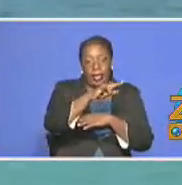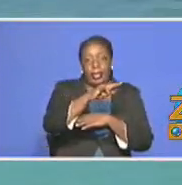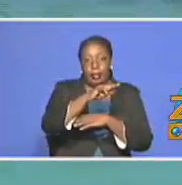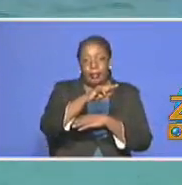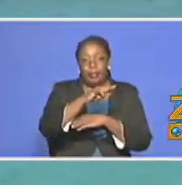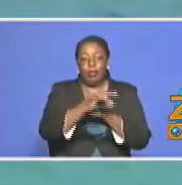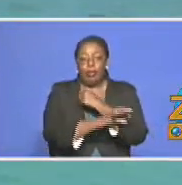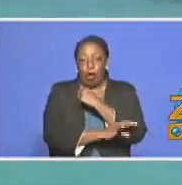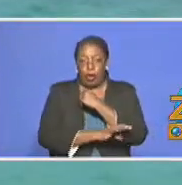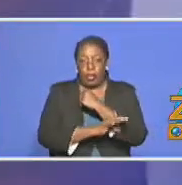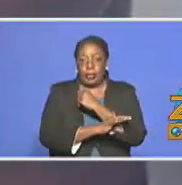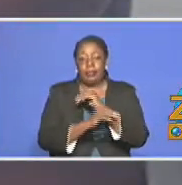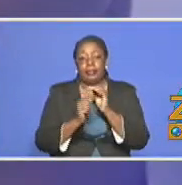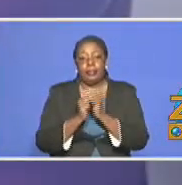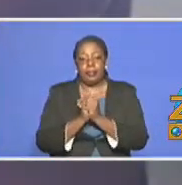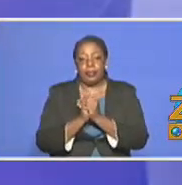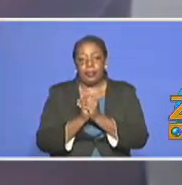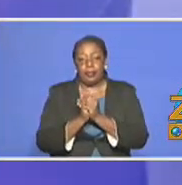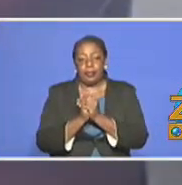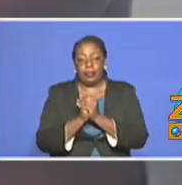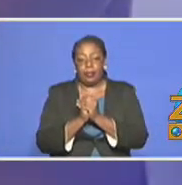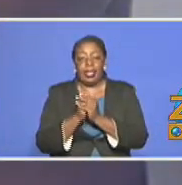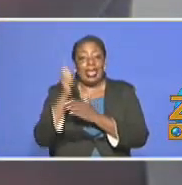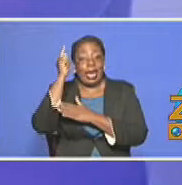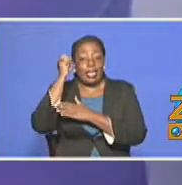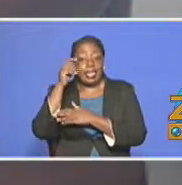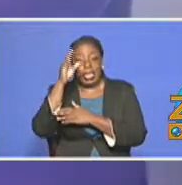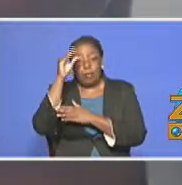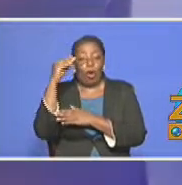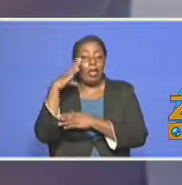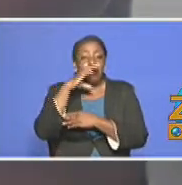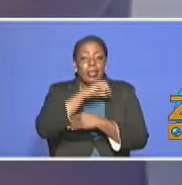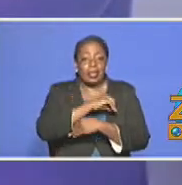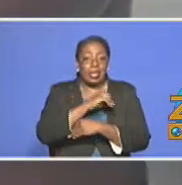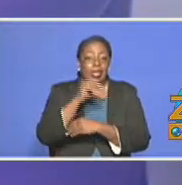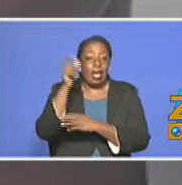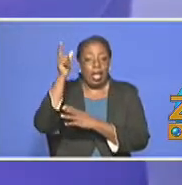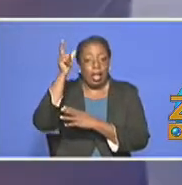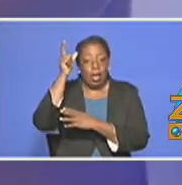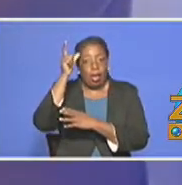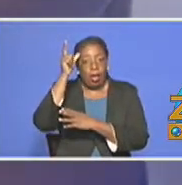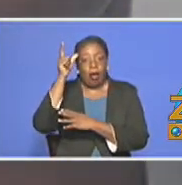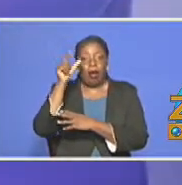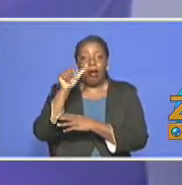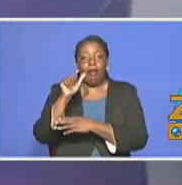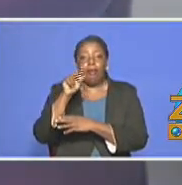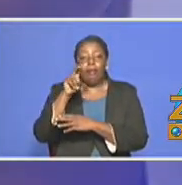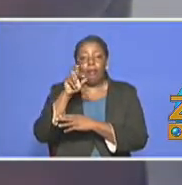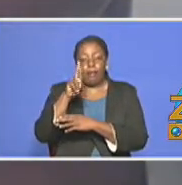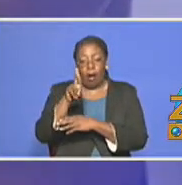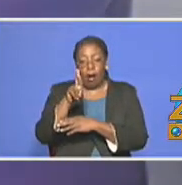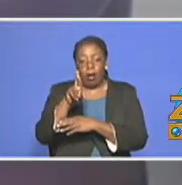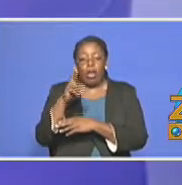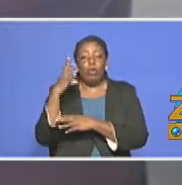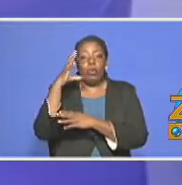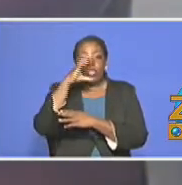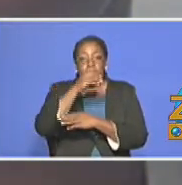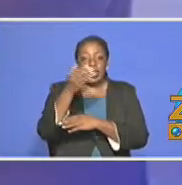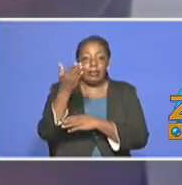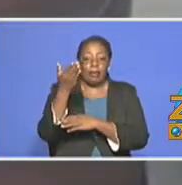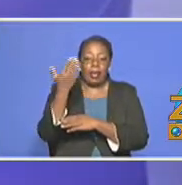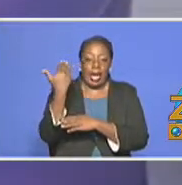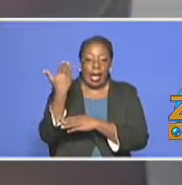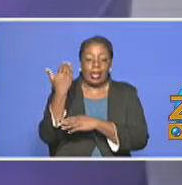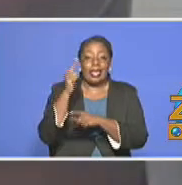abroad. A teen boy is missing tonight. LaVar Monroe was last seen on the Labor Day holiday at his Laurel